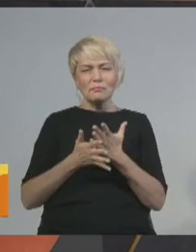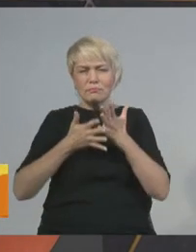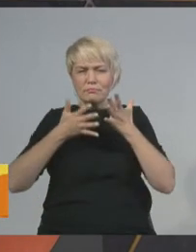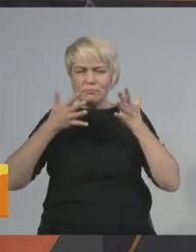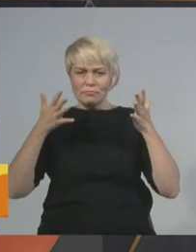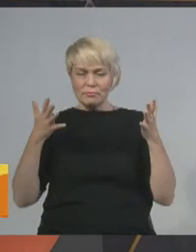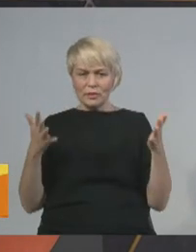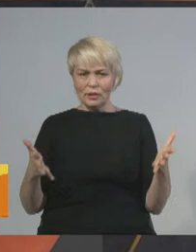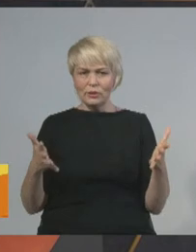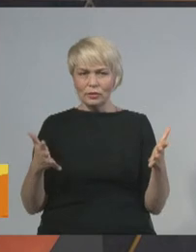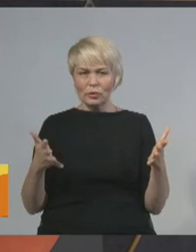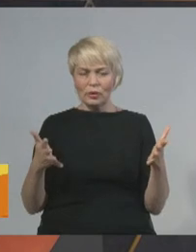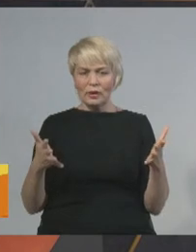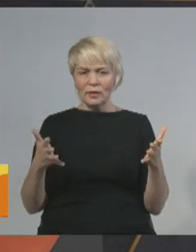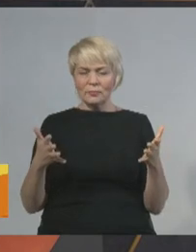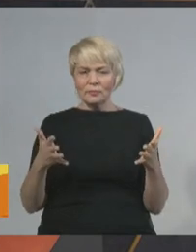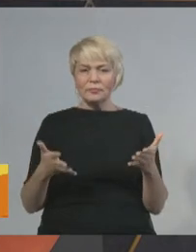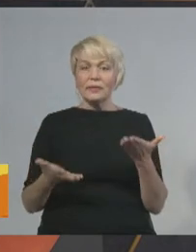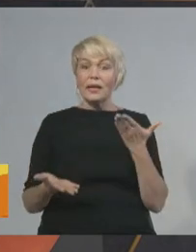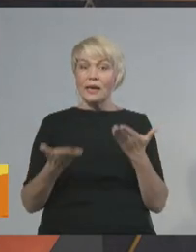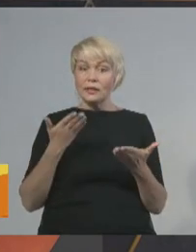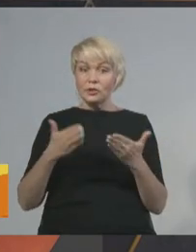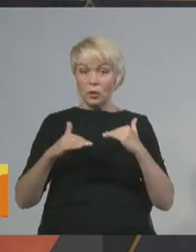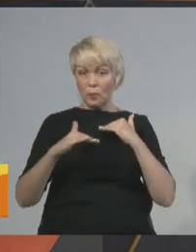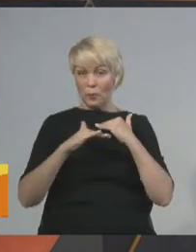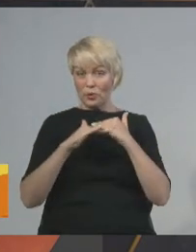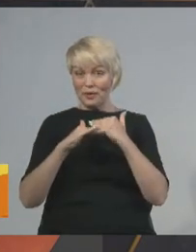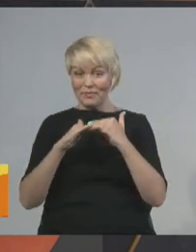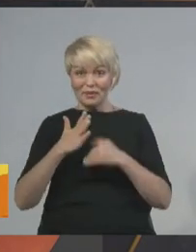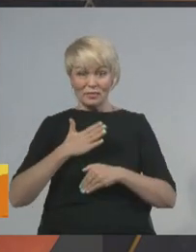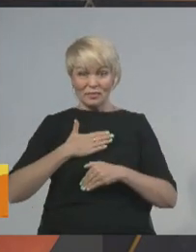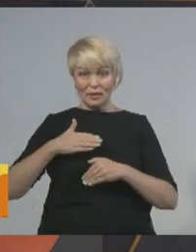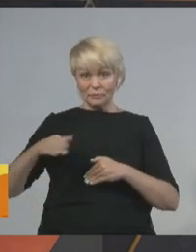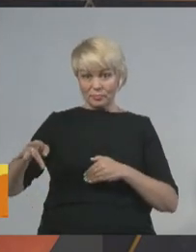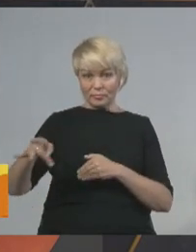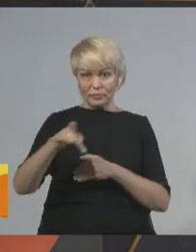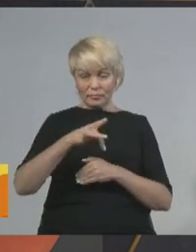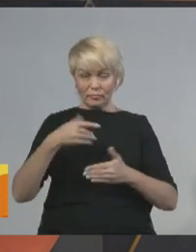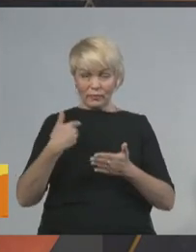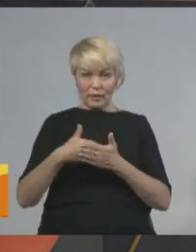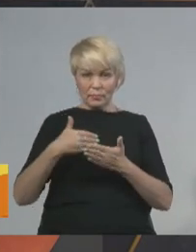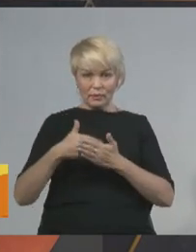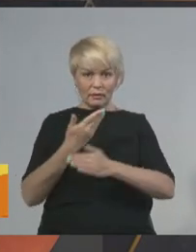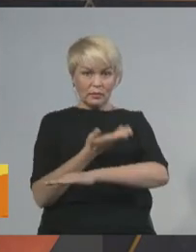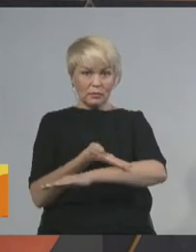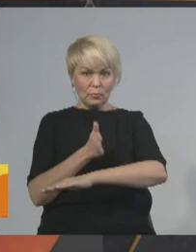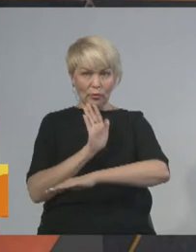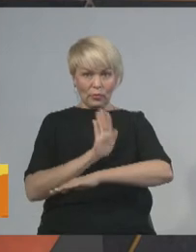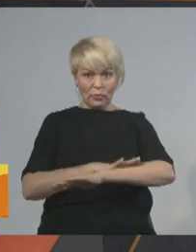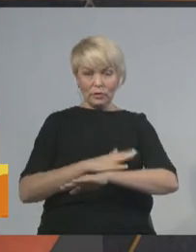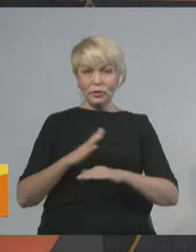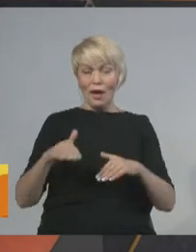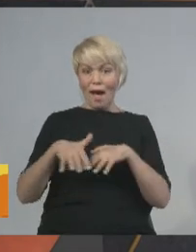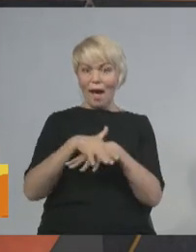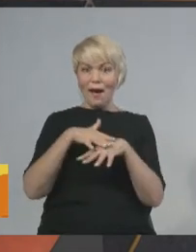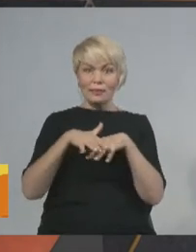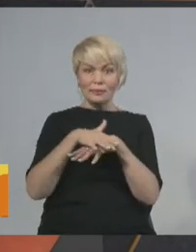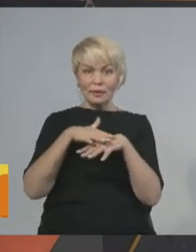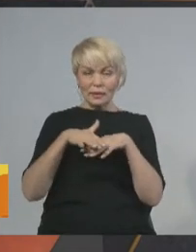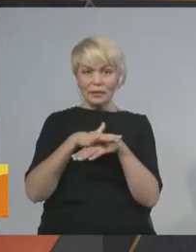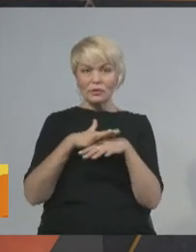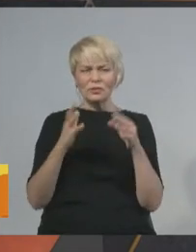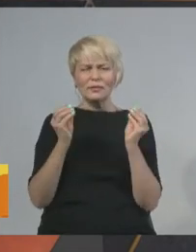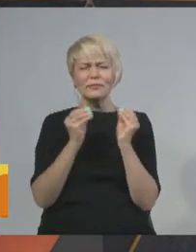bigger media market in general so if we compare our region with poland where